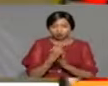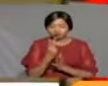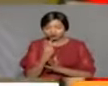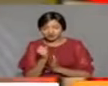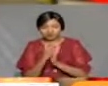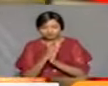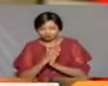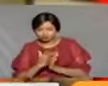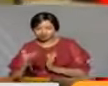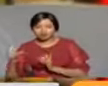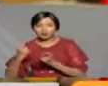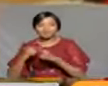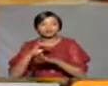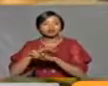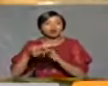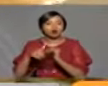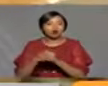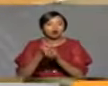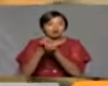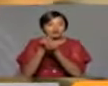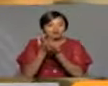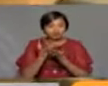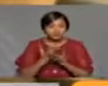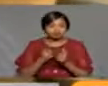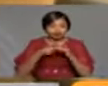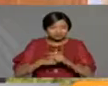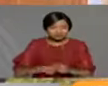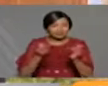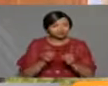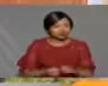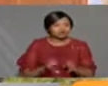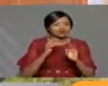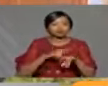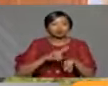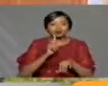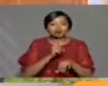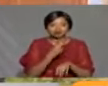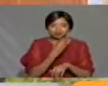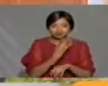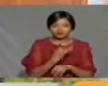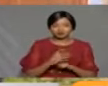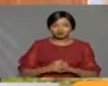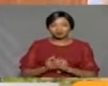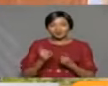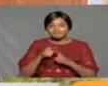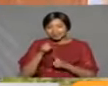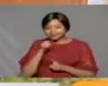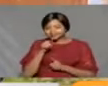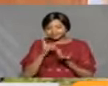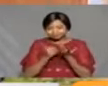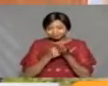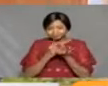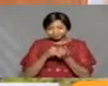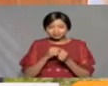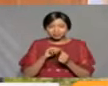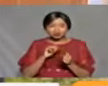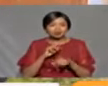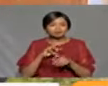refer to the night of 24th August, the census reference night. The census of 2019 is going to be Kenya's